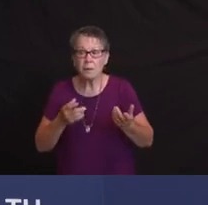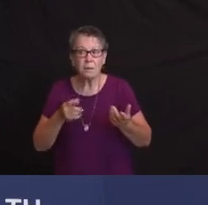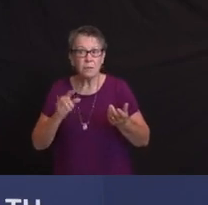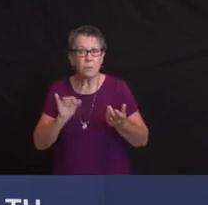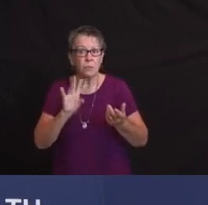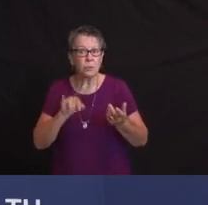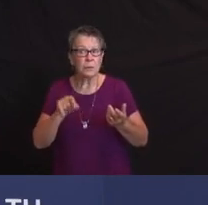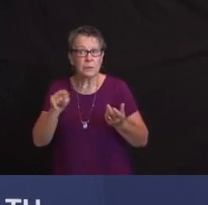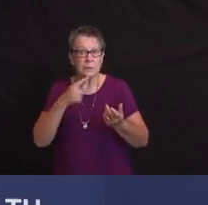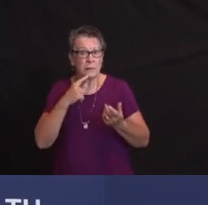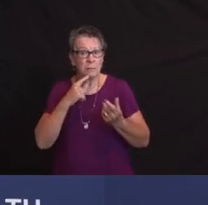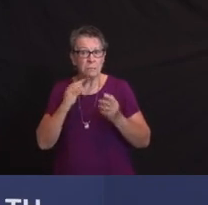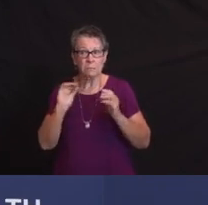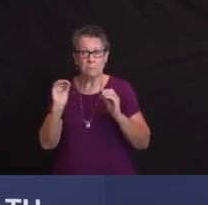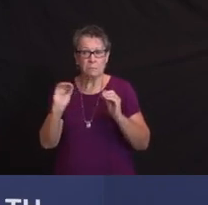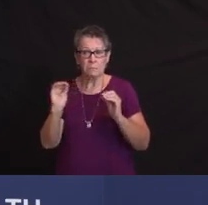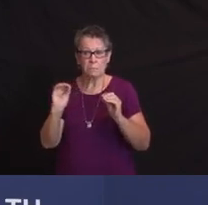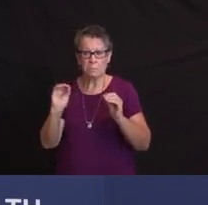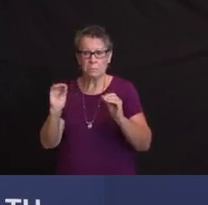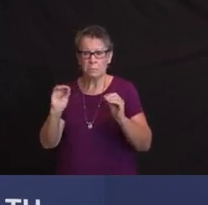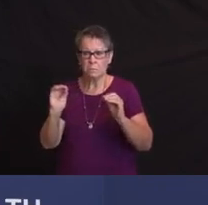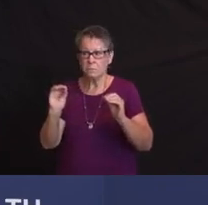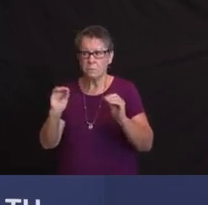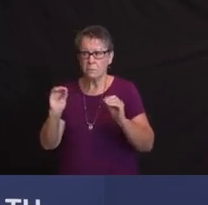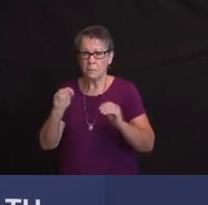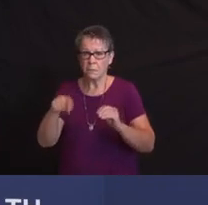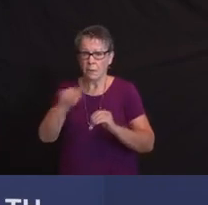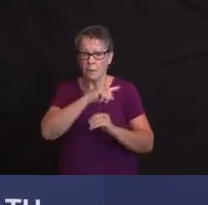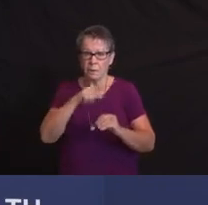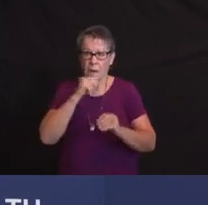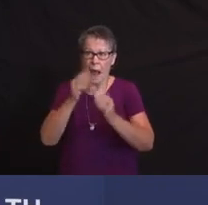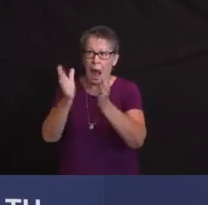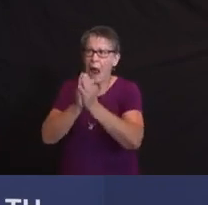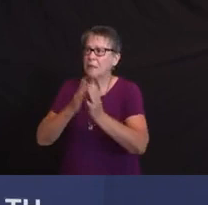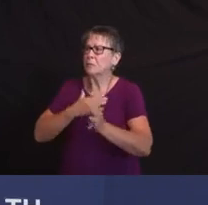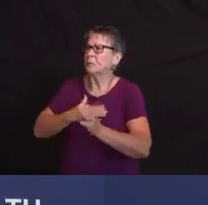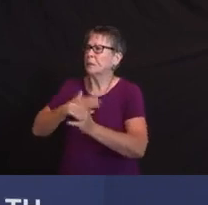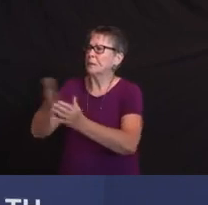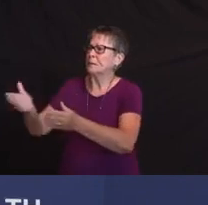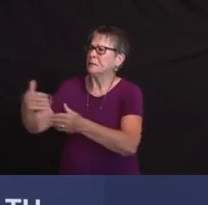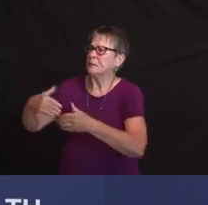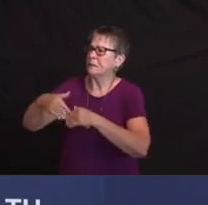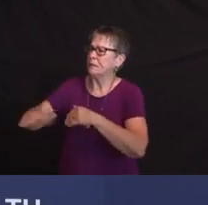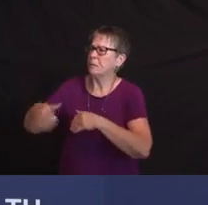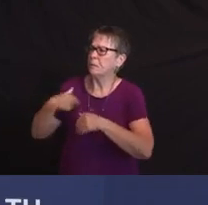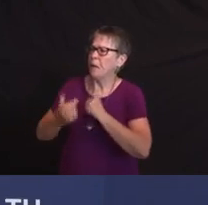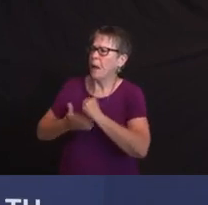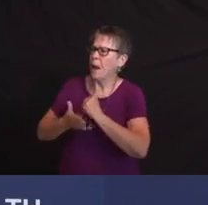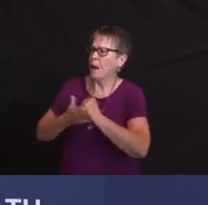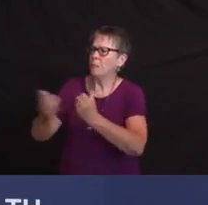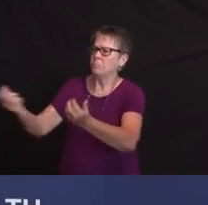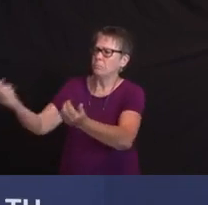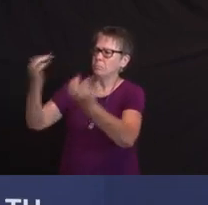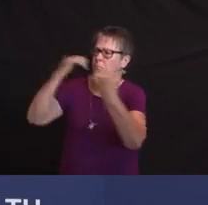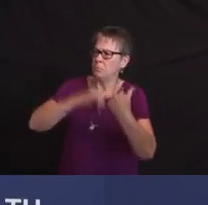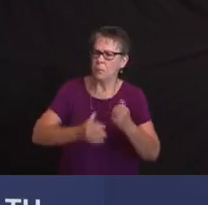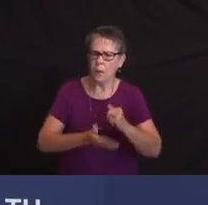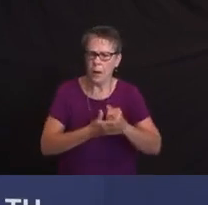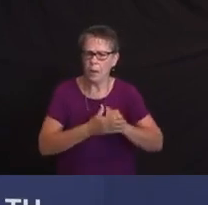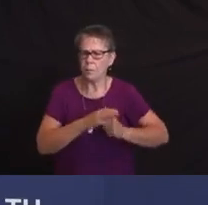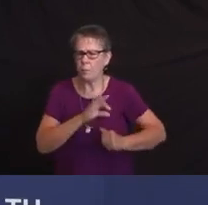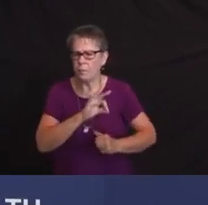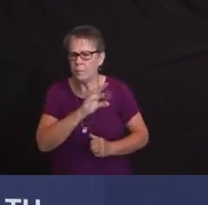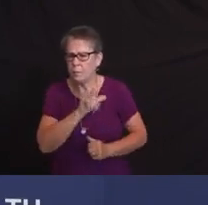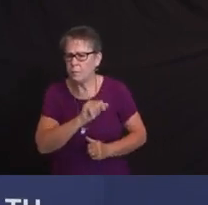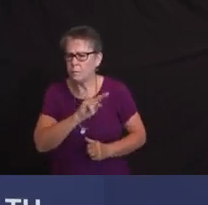any calls for staff or PPE. As you know, we maintain an operational